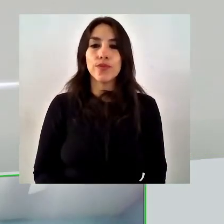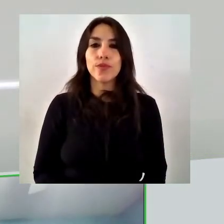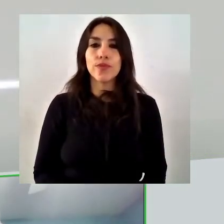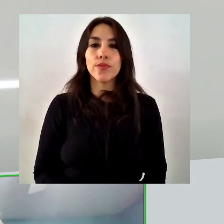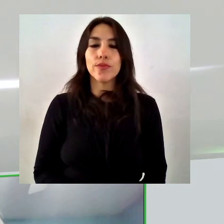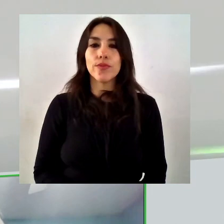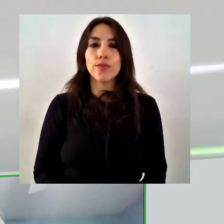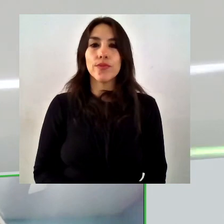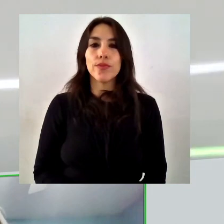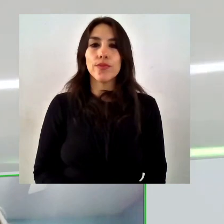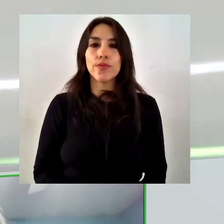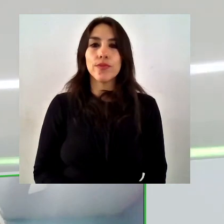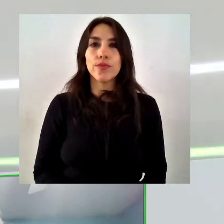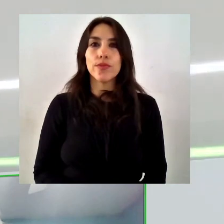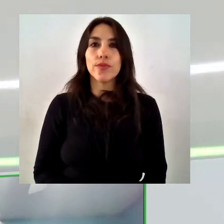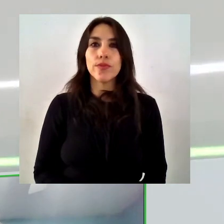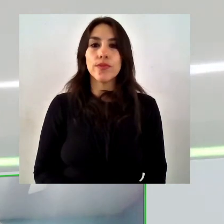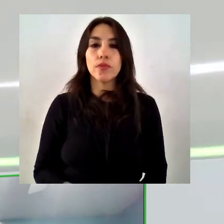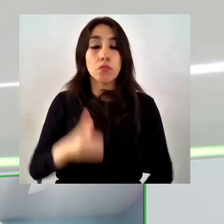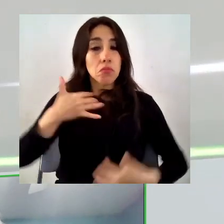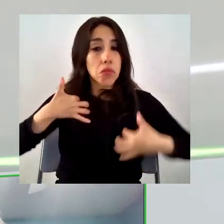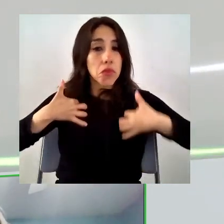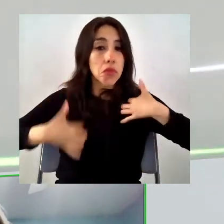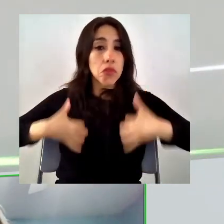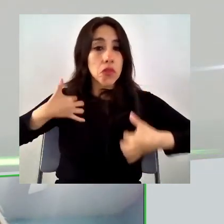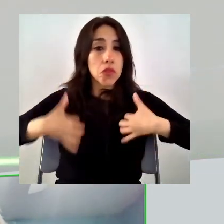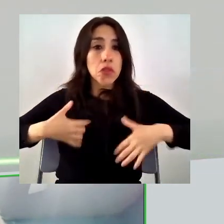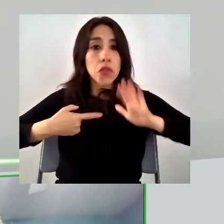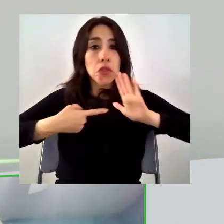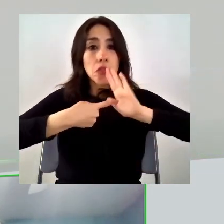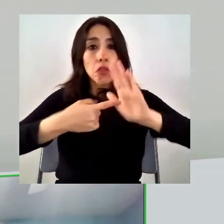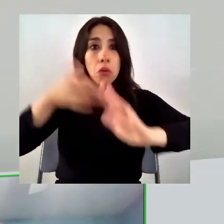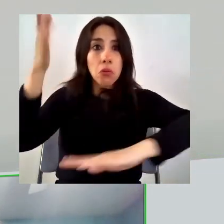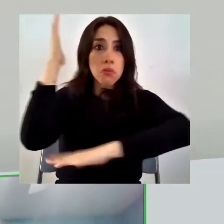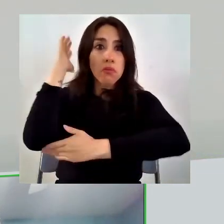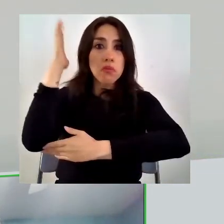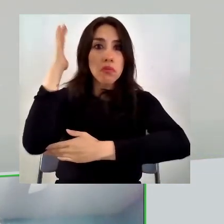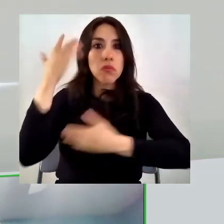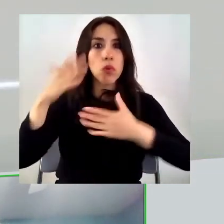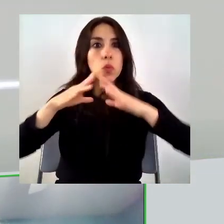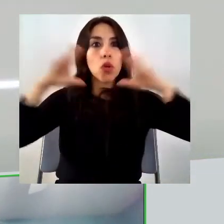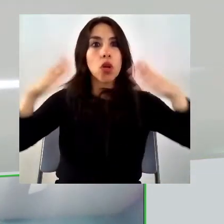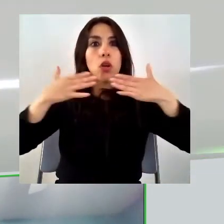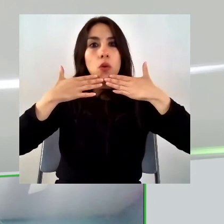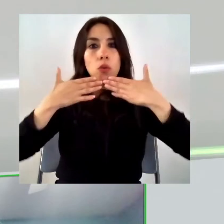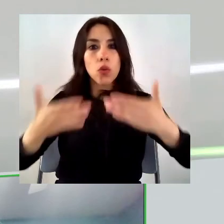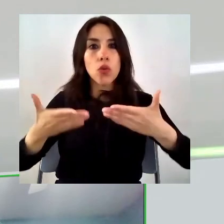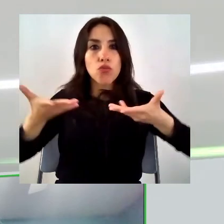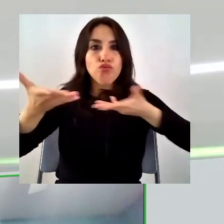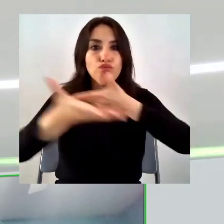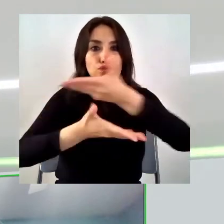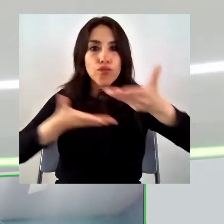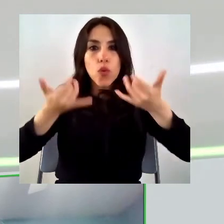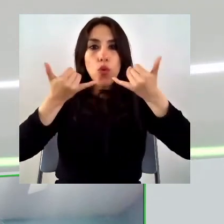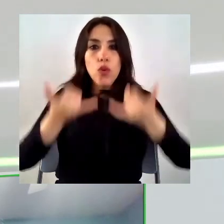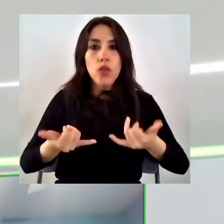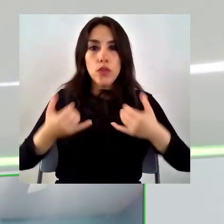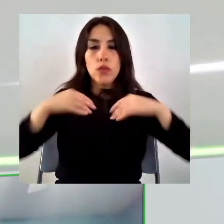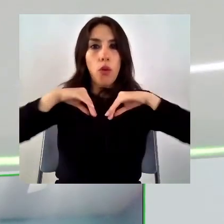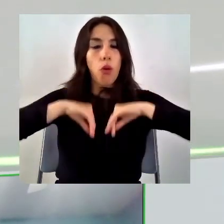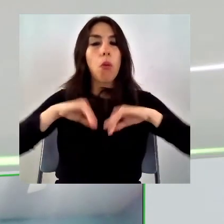Qué interesante presentación, Laurie. What an interesting presentation, Laurie. Thank you for sharing it at our conference.